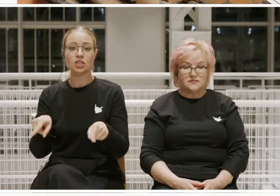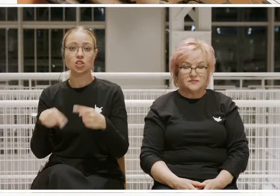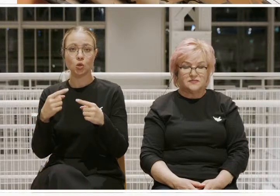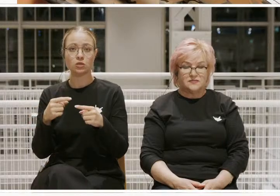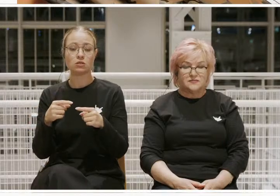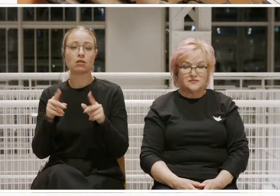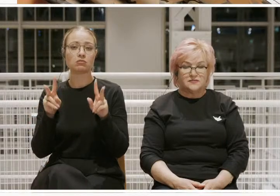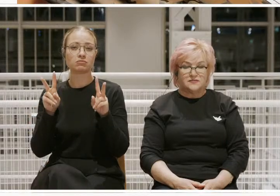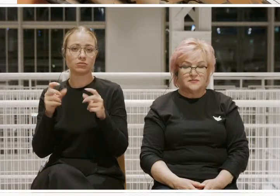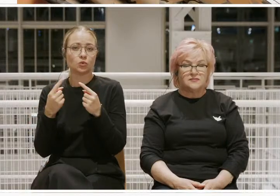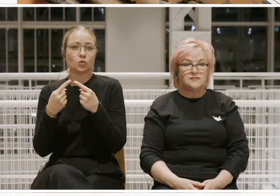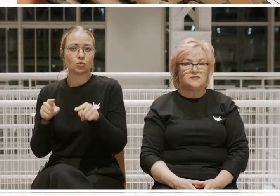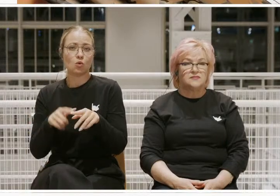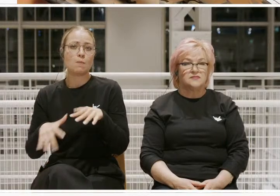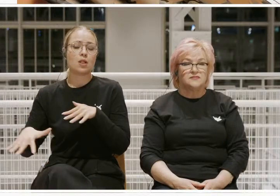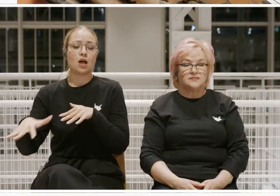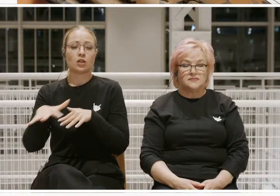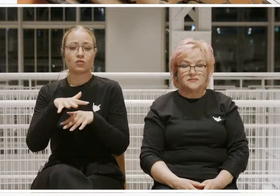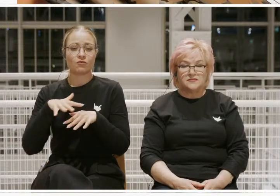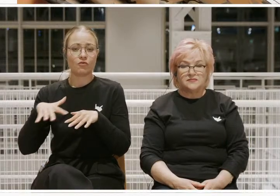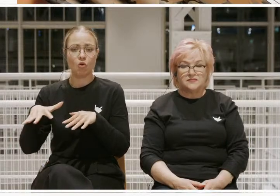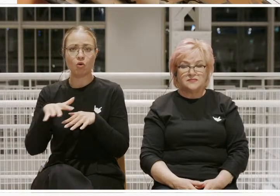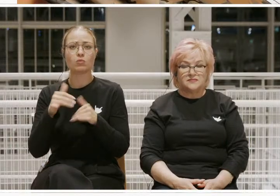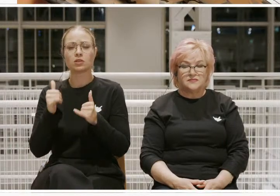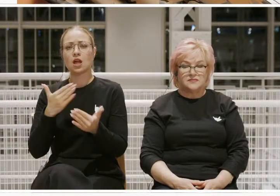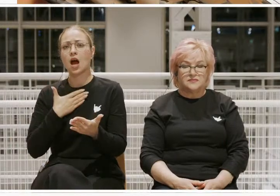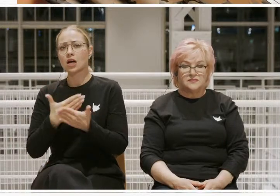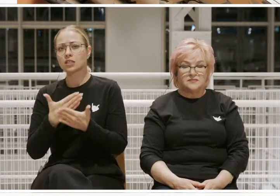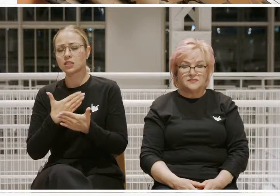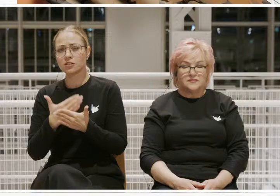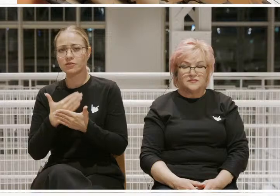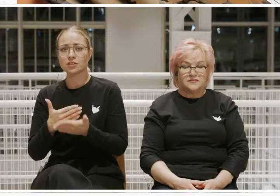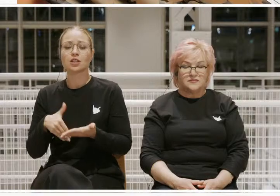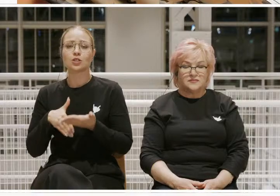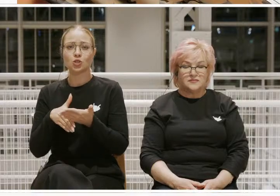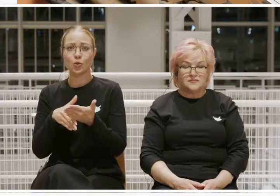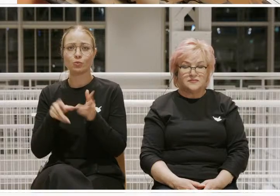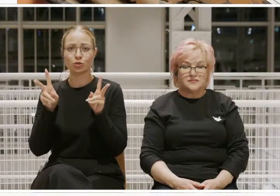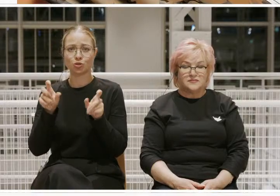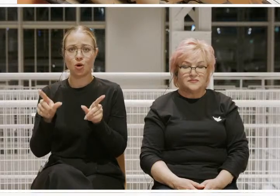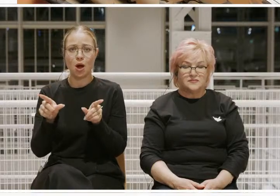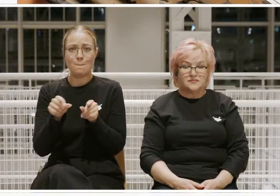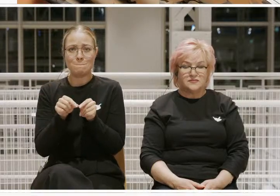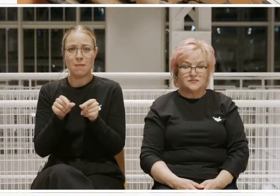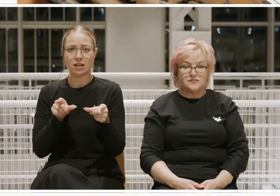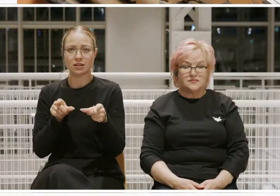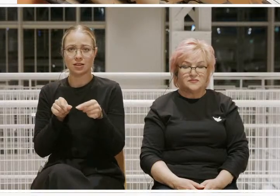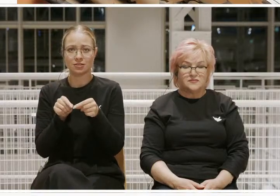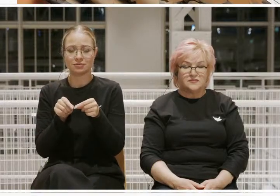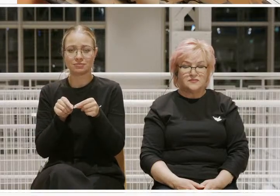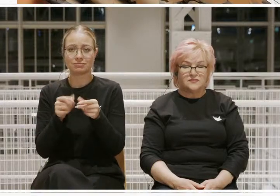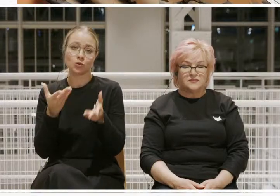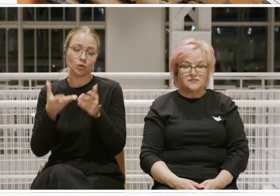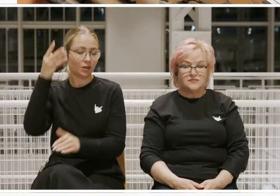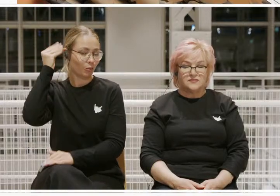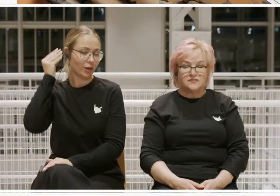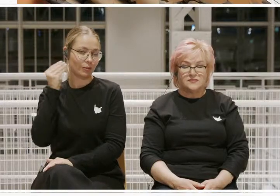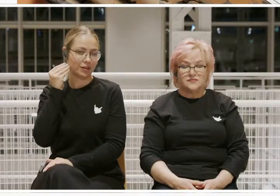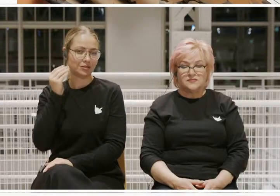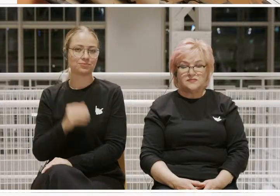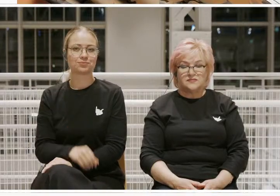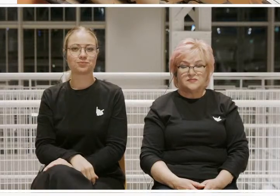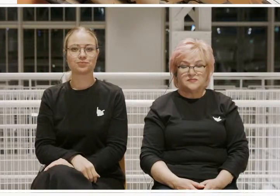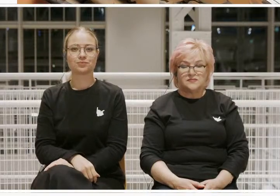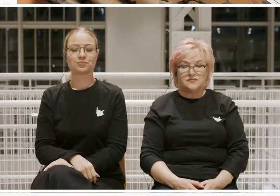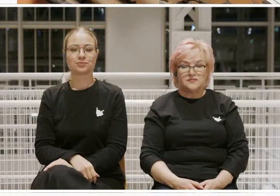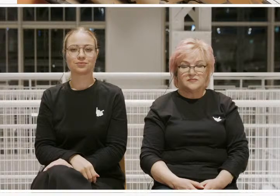through dumplings and acted as a space for solidarity against the ban. So after the curators of